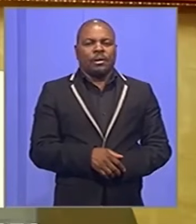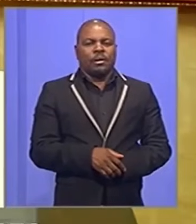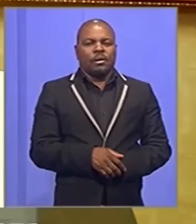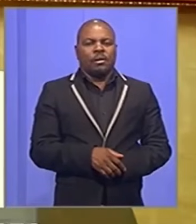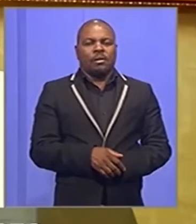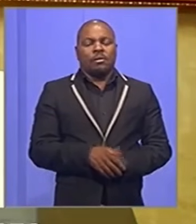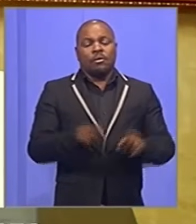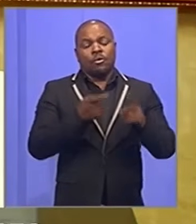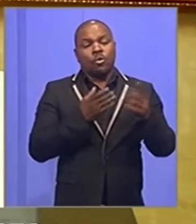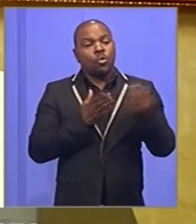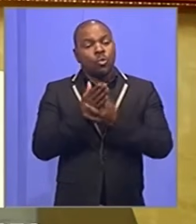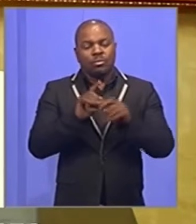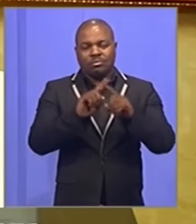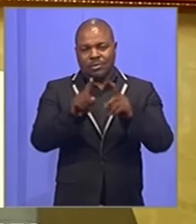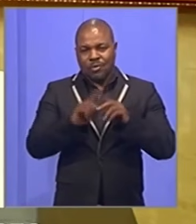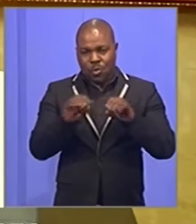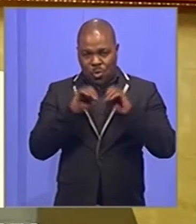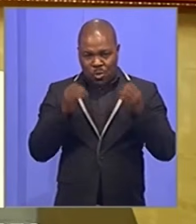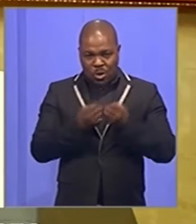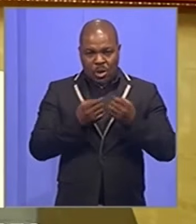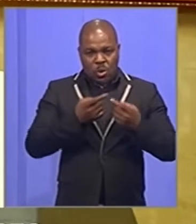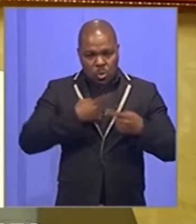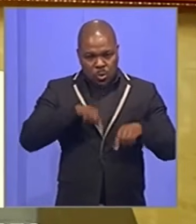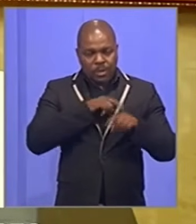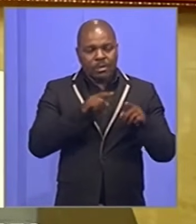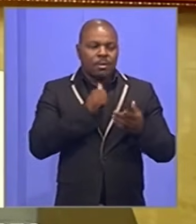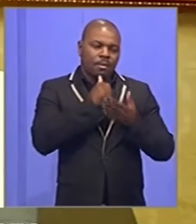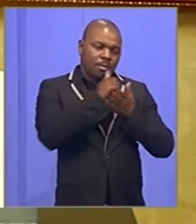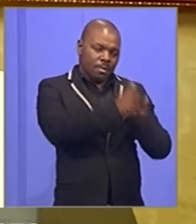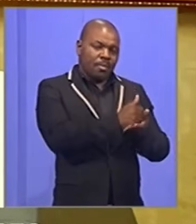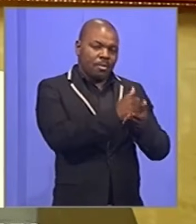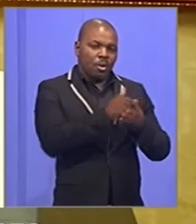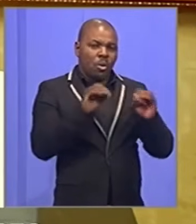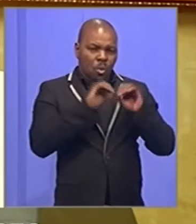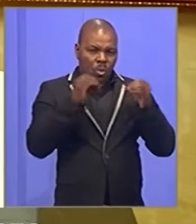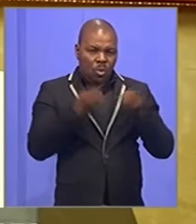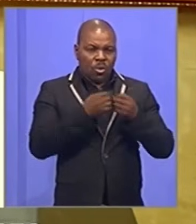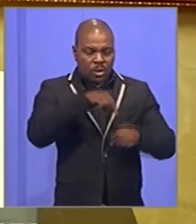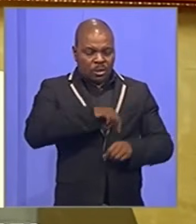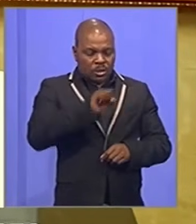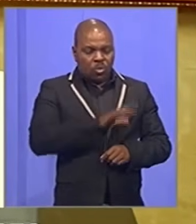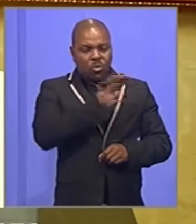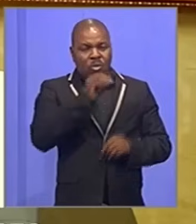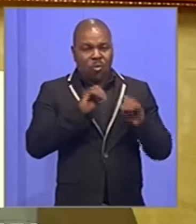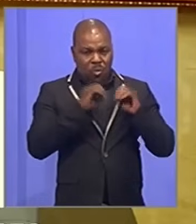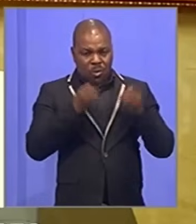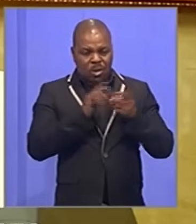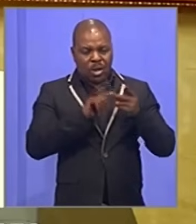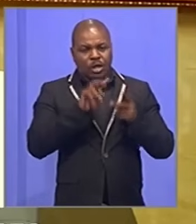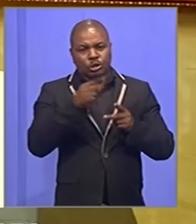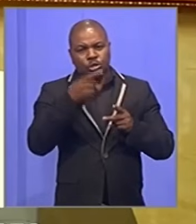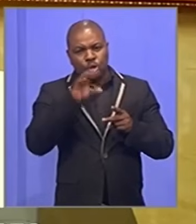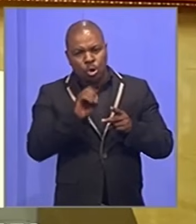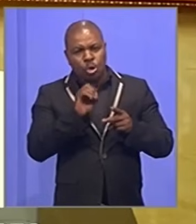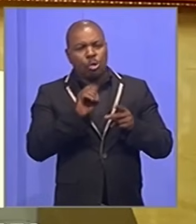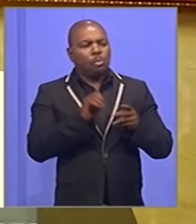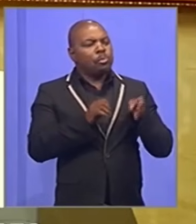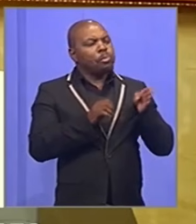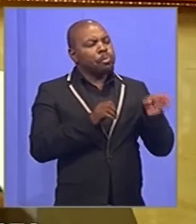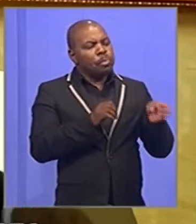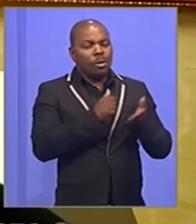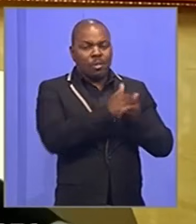various organizations, extending help. There is an organization, a South African organization, NGOs that are doing so.